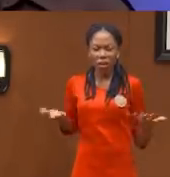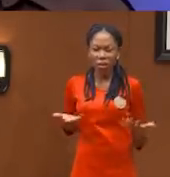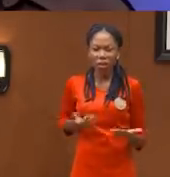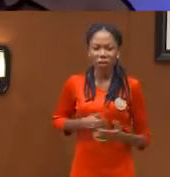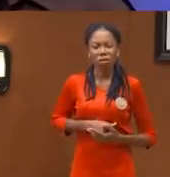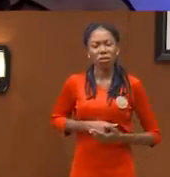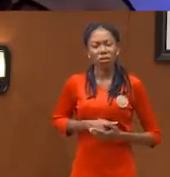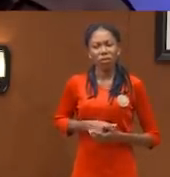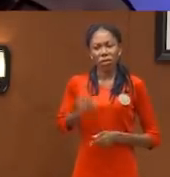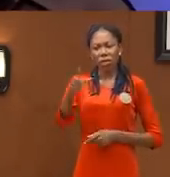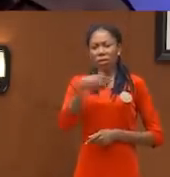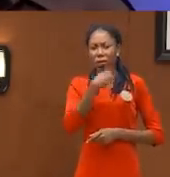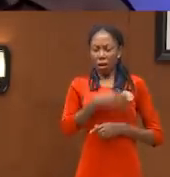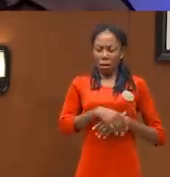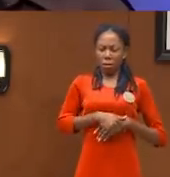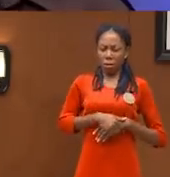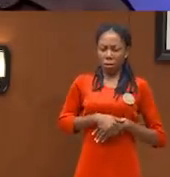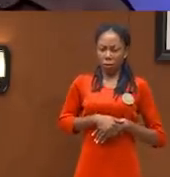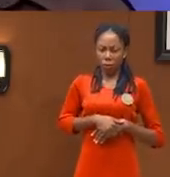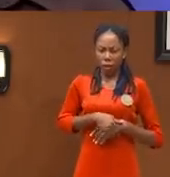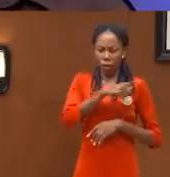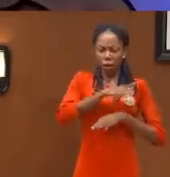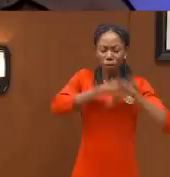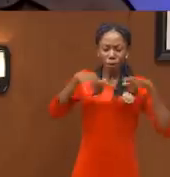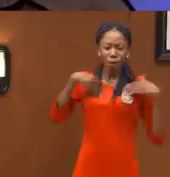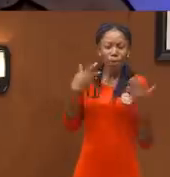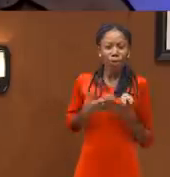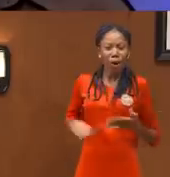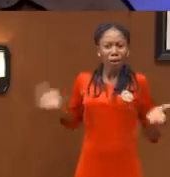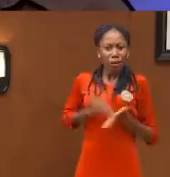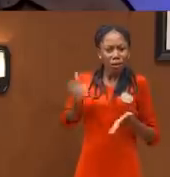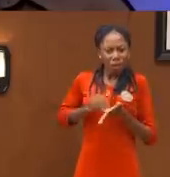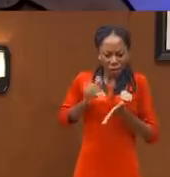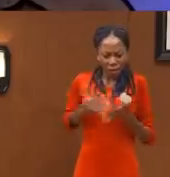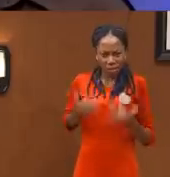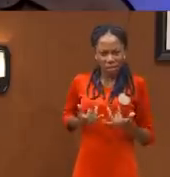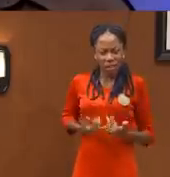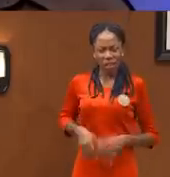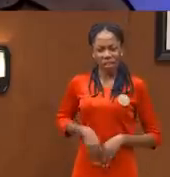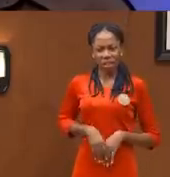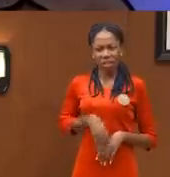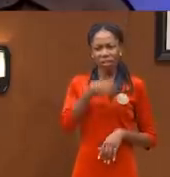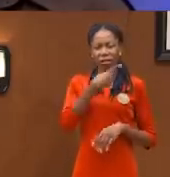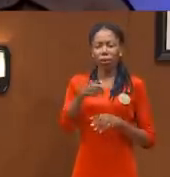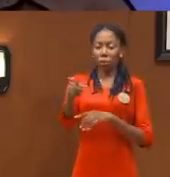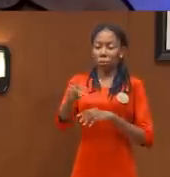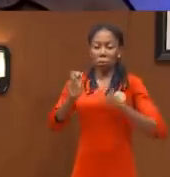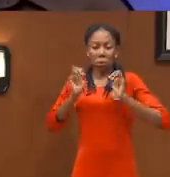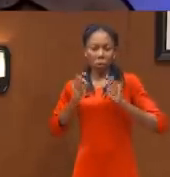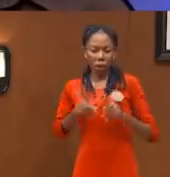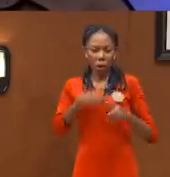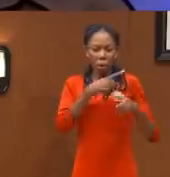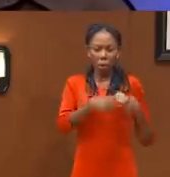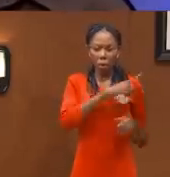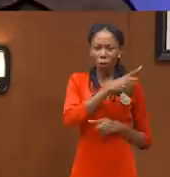for delivery. He said he doesn't have any money right now. I said, okay, fine. But